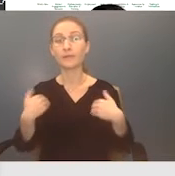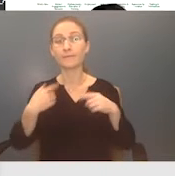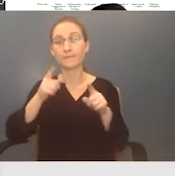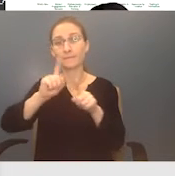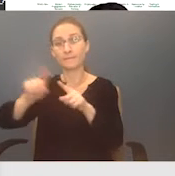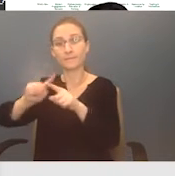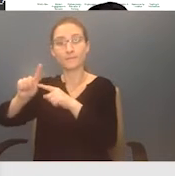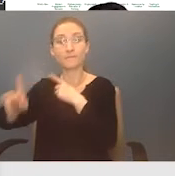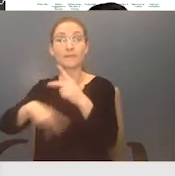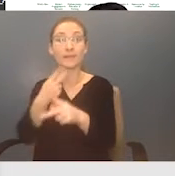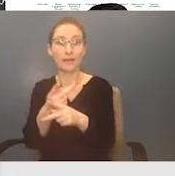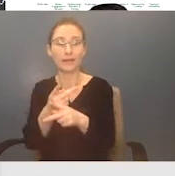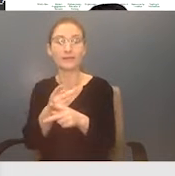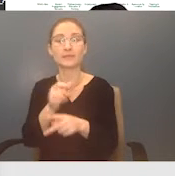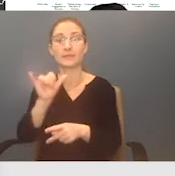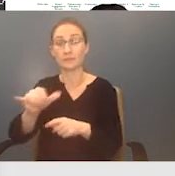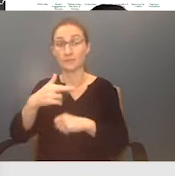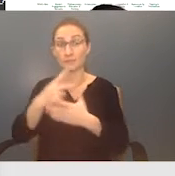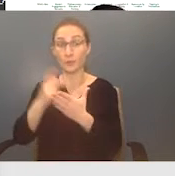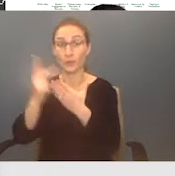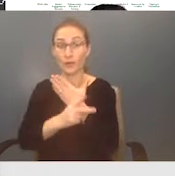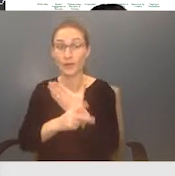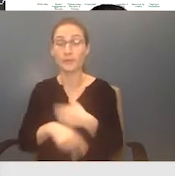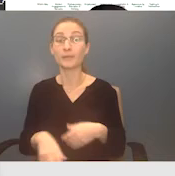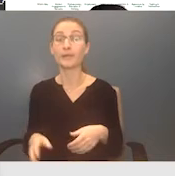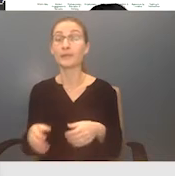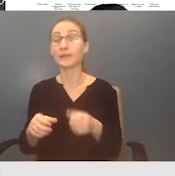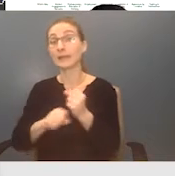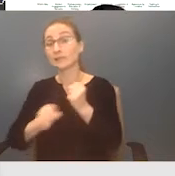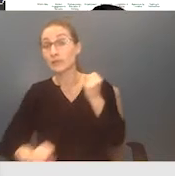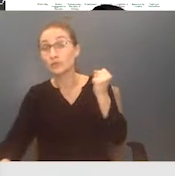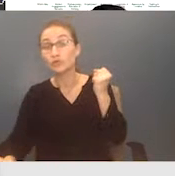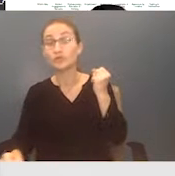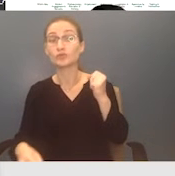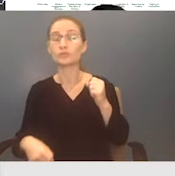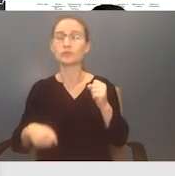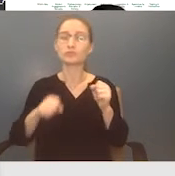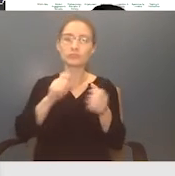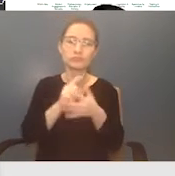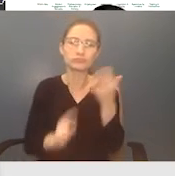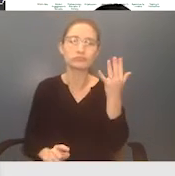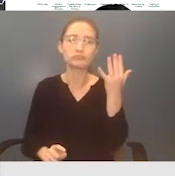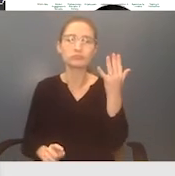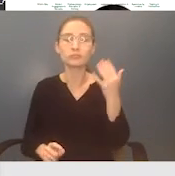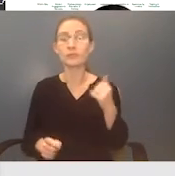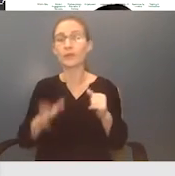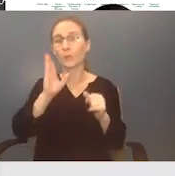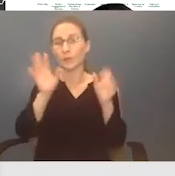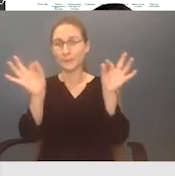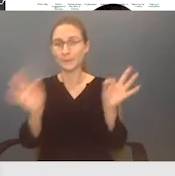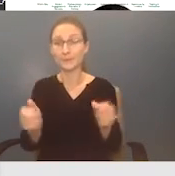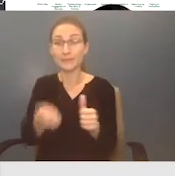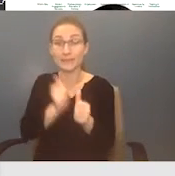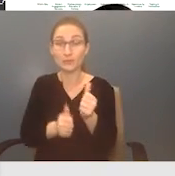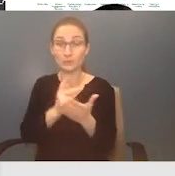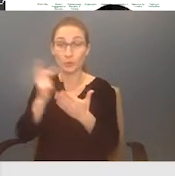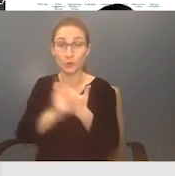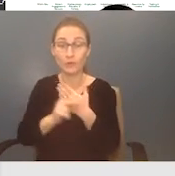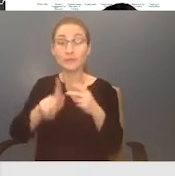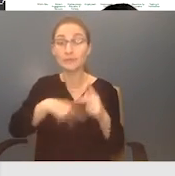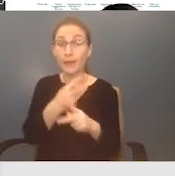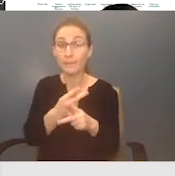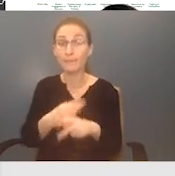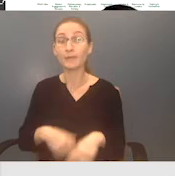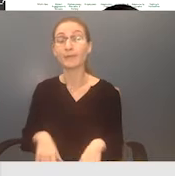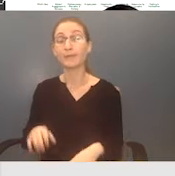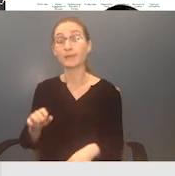there's different types of deferral programs and extended transition programs, and it talks about those here with the different program types. So there's